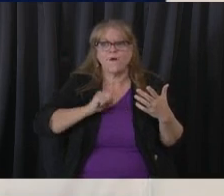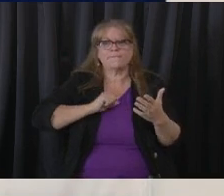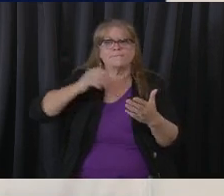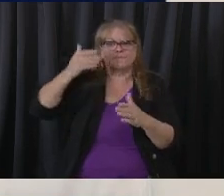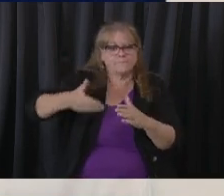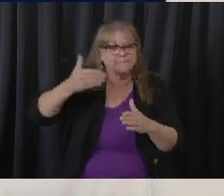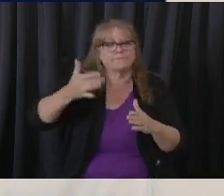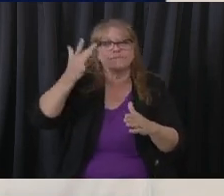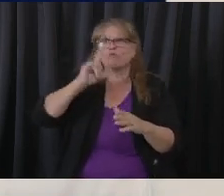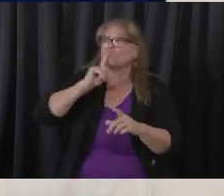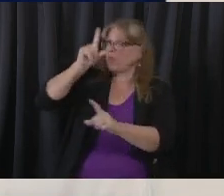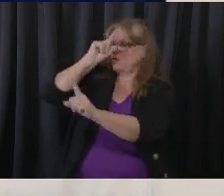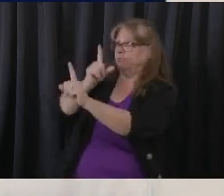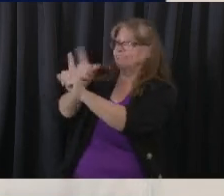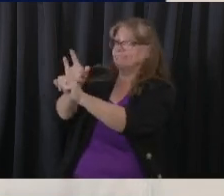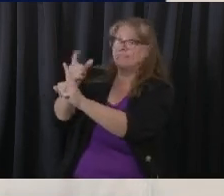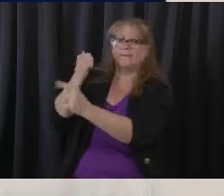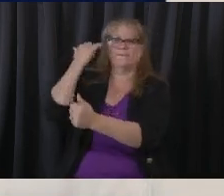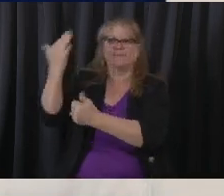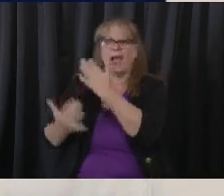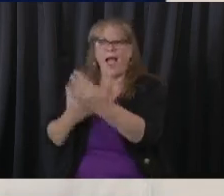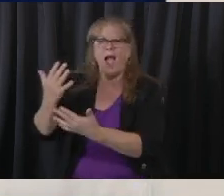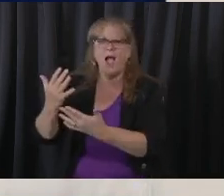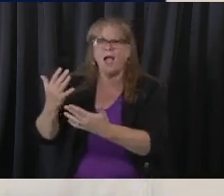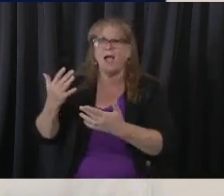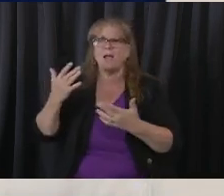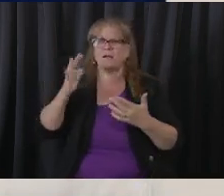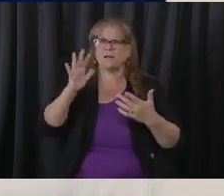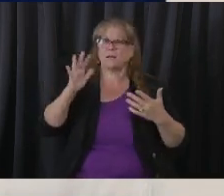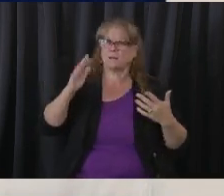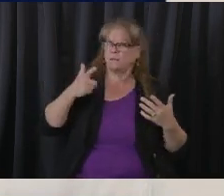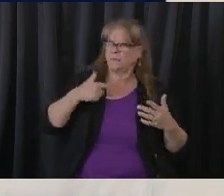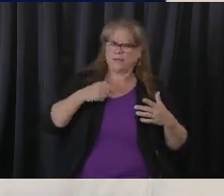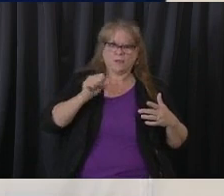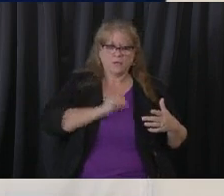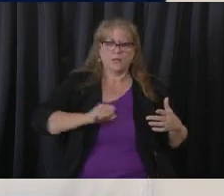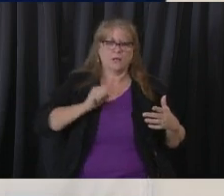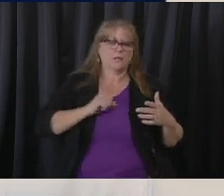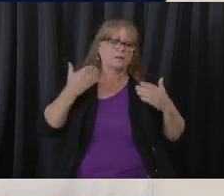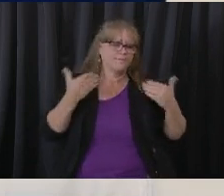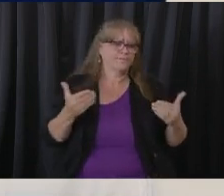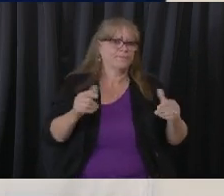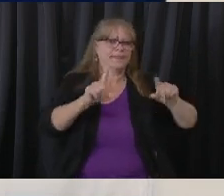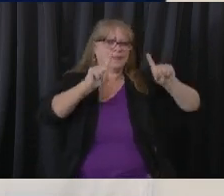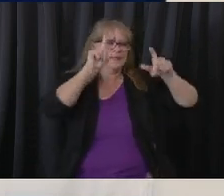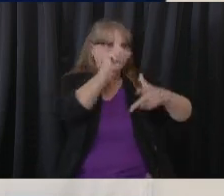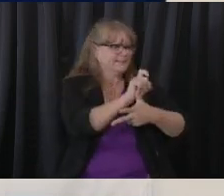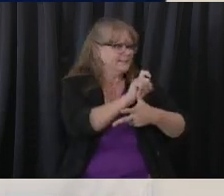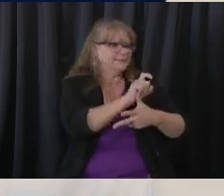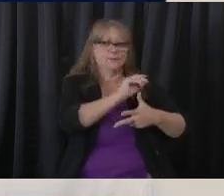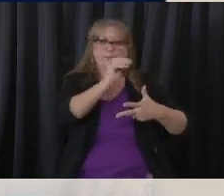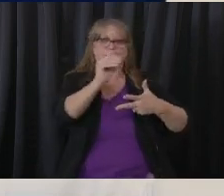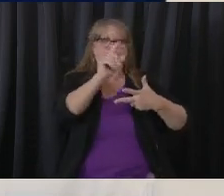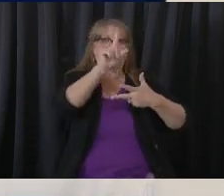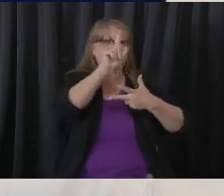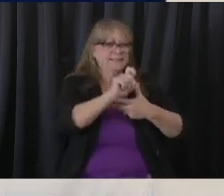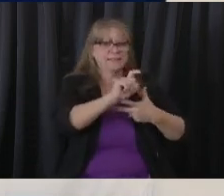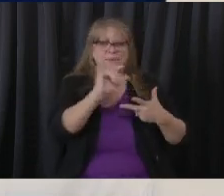quality, please get tested, because it could also be the early symptoms of COVID, right? That's how it first manifests